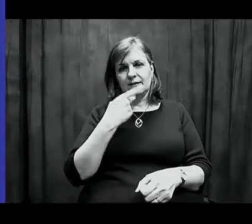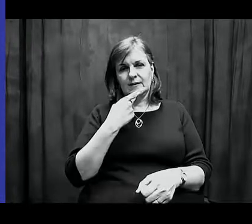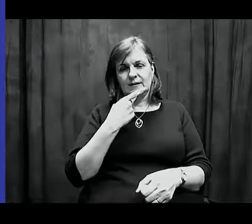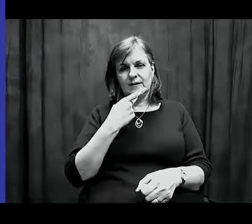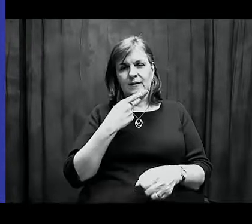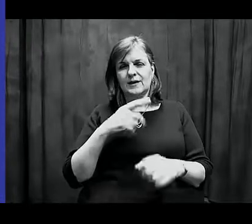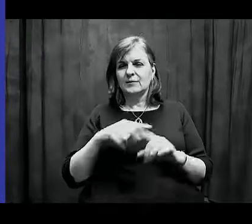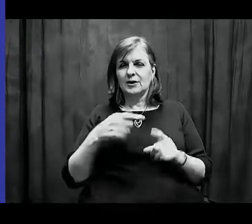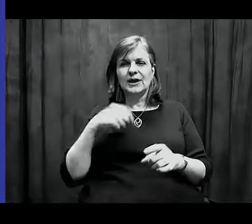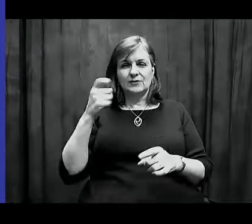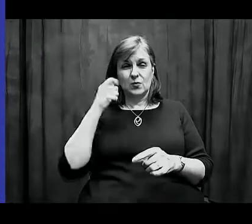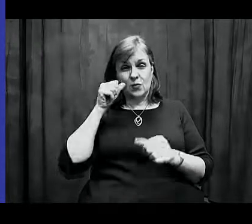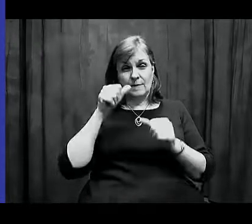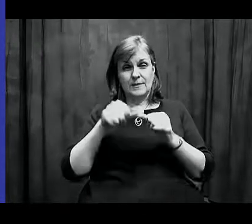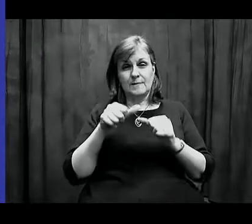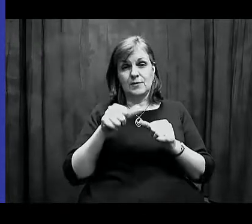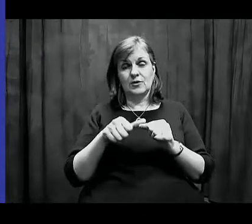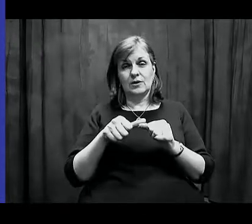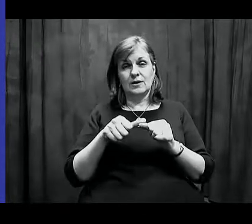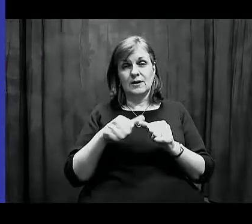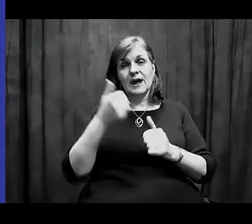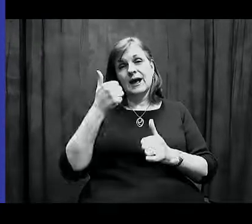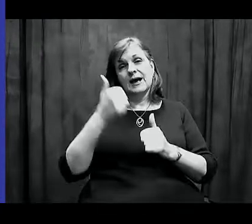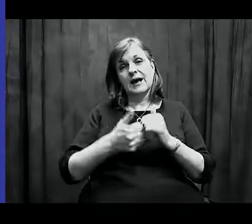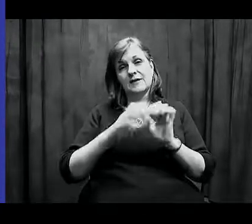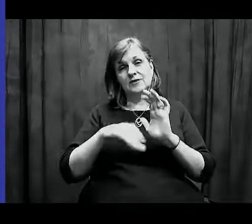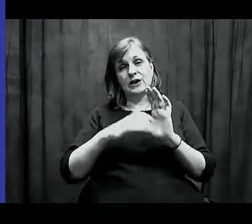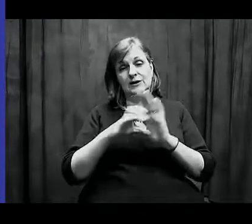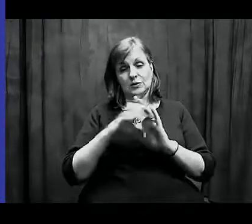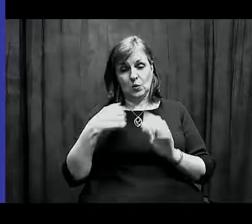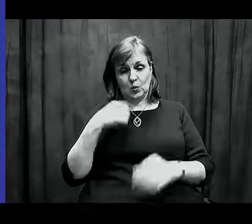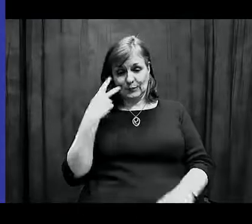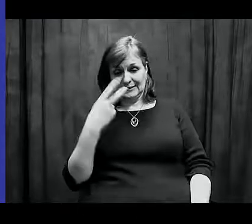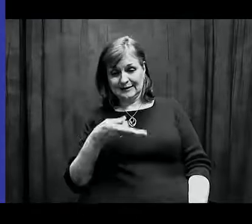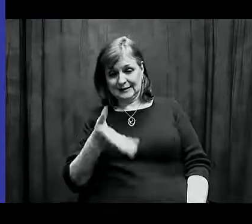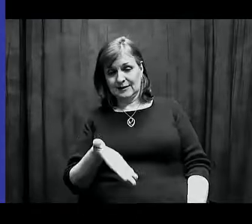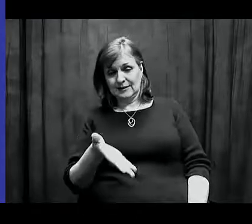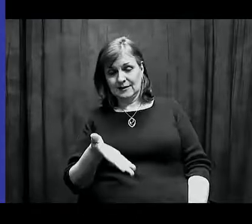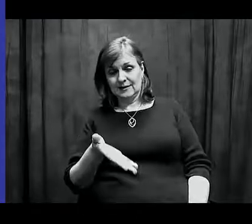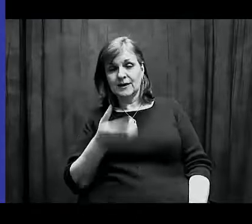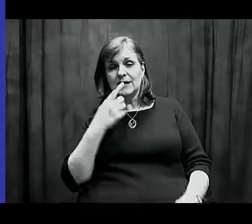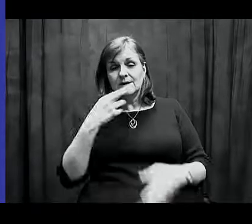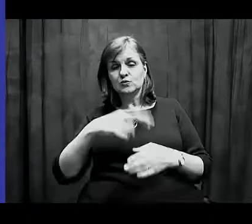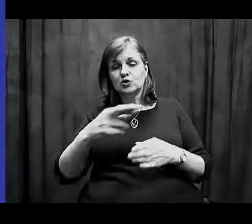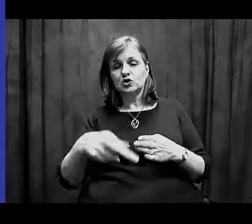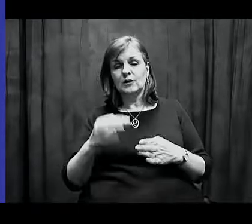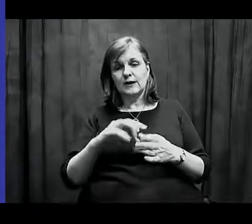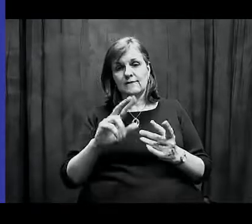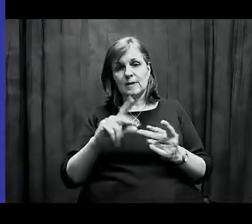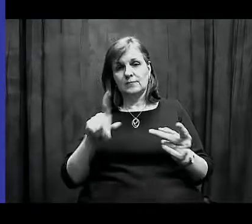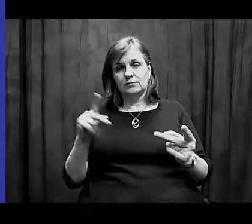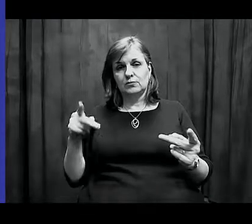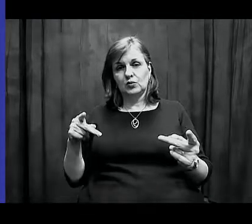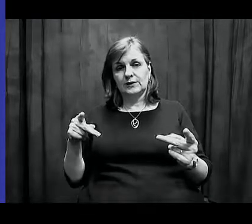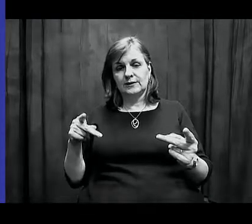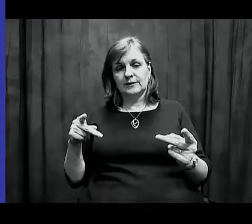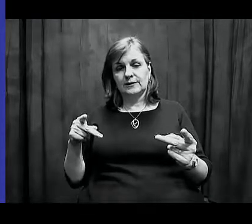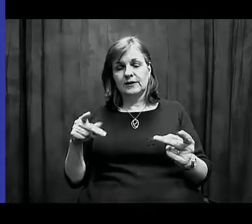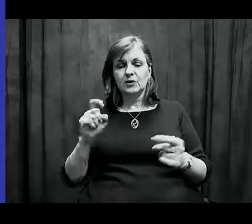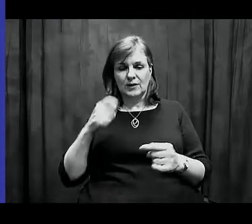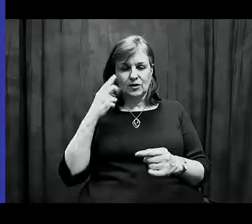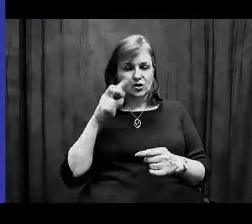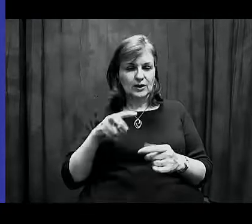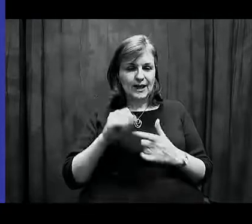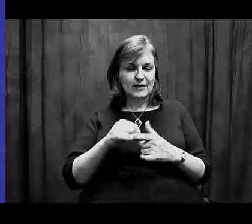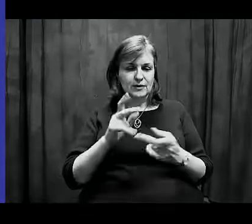the intermediate pink. What we have to keep in mind is every characteristic that we see is because of proteins.